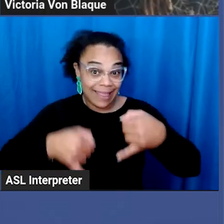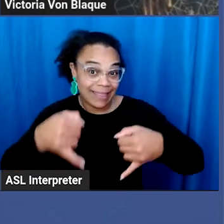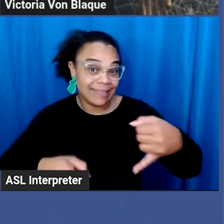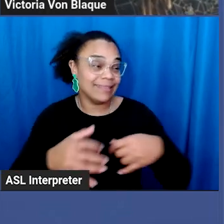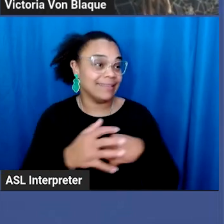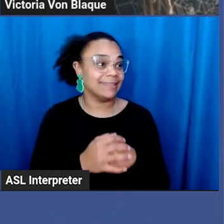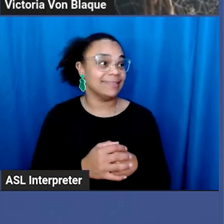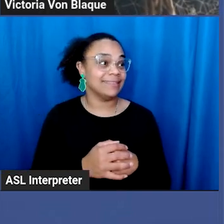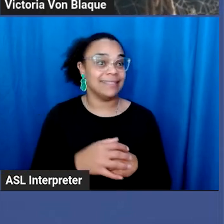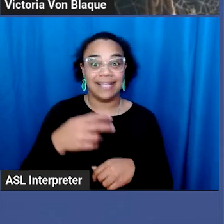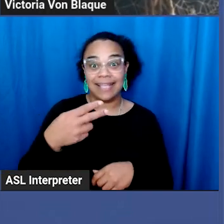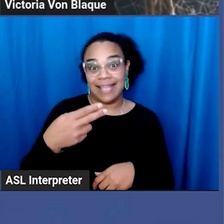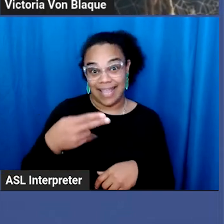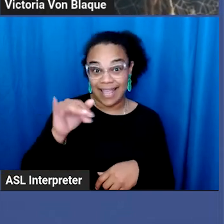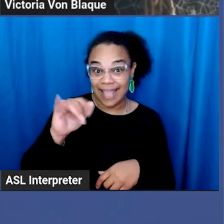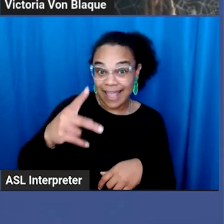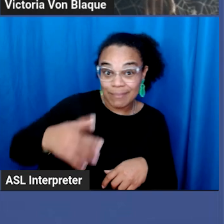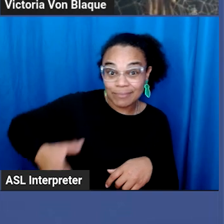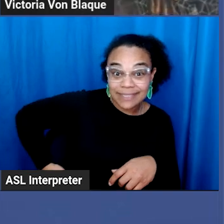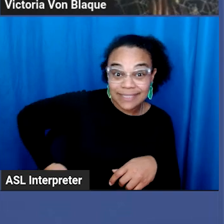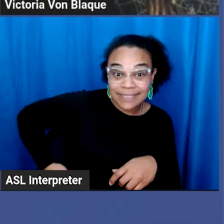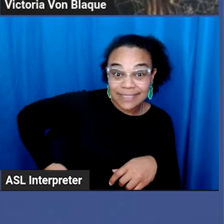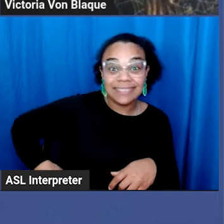hips, sciatica.